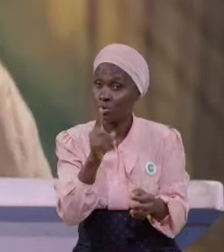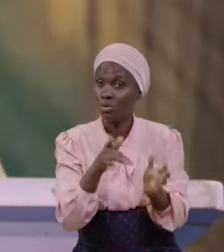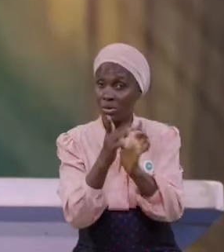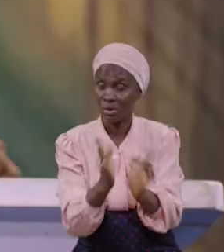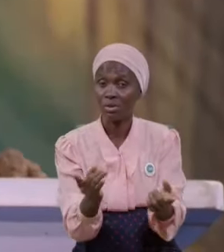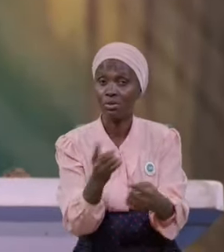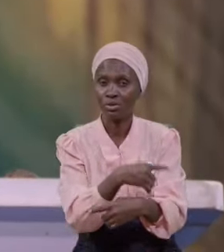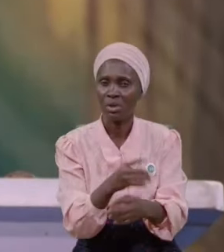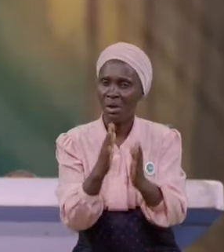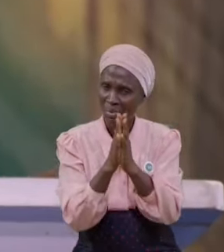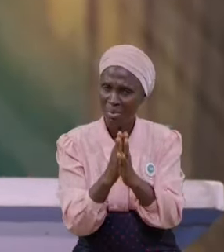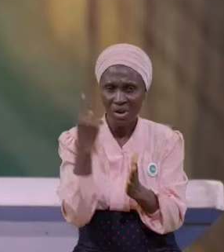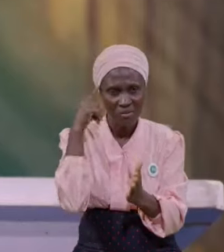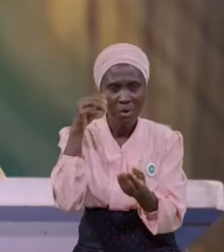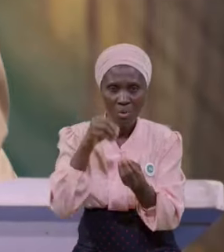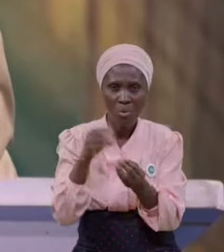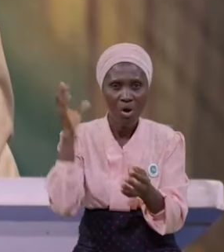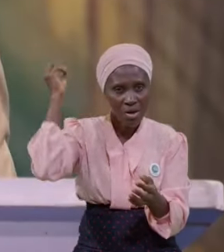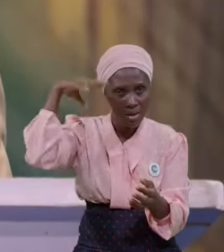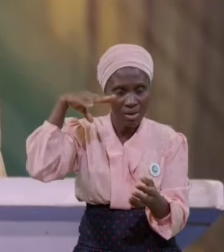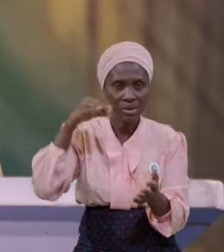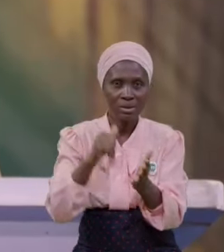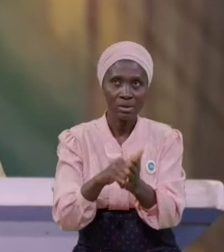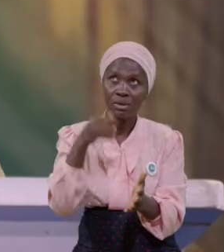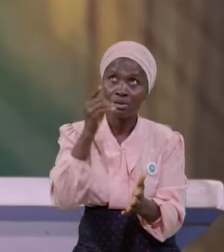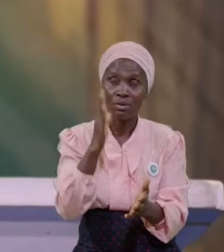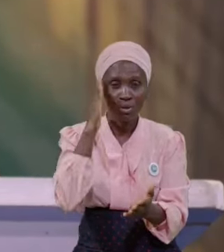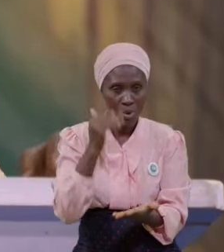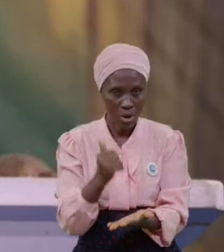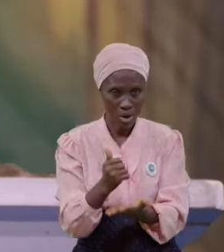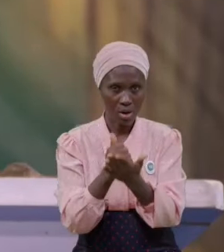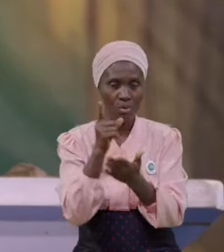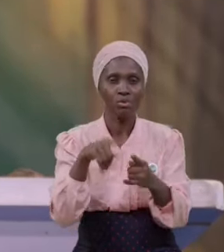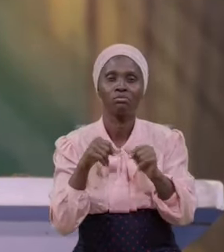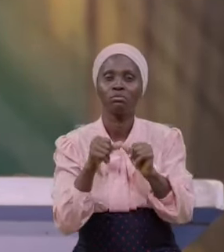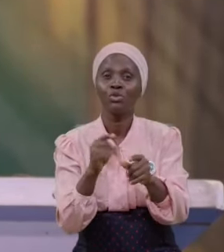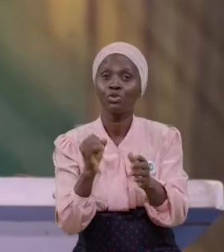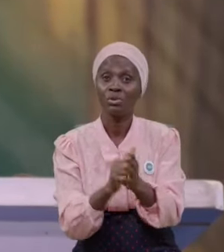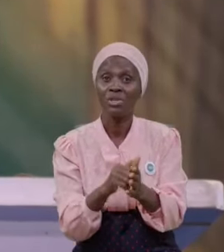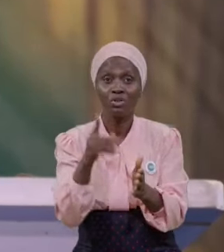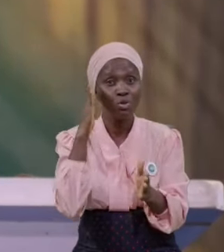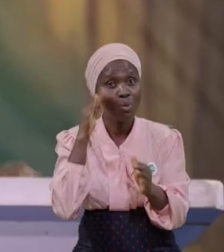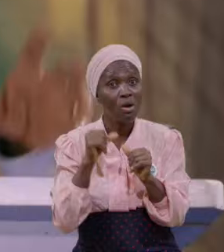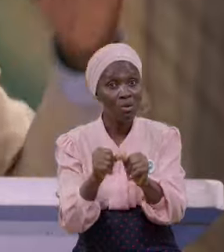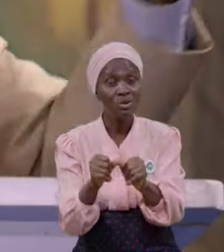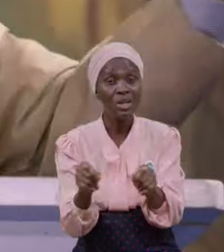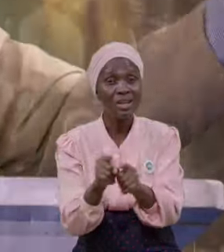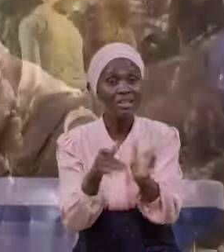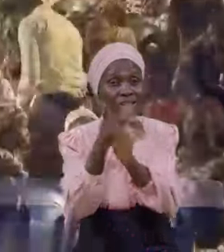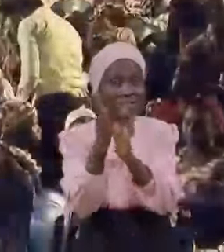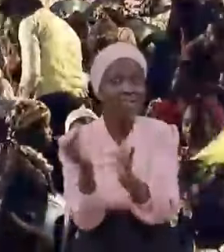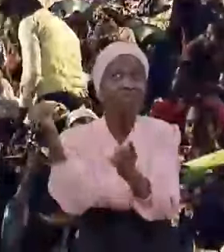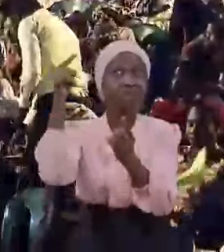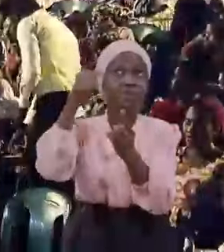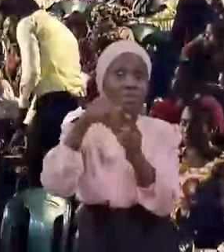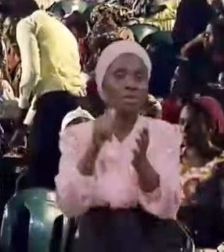day you remain a Christian. And for those who gave their lives to the Lord from